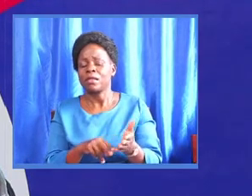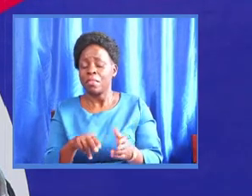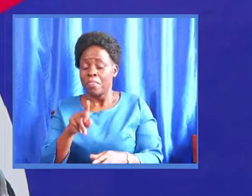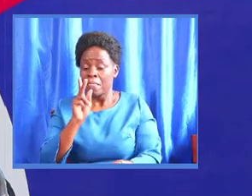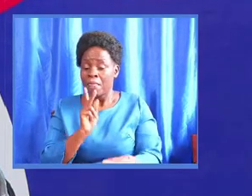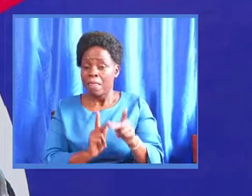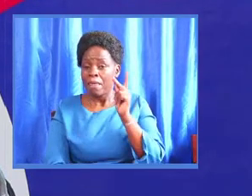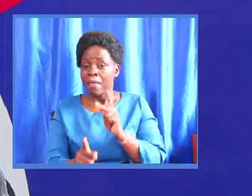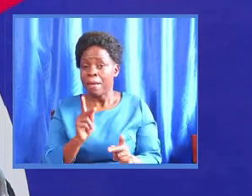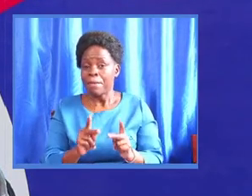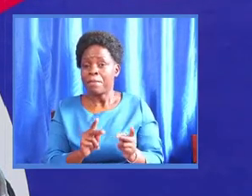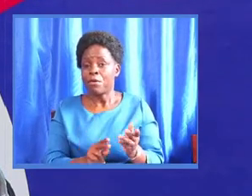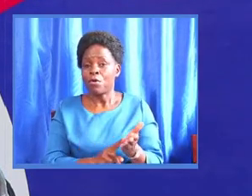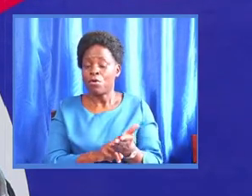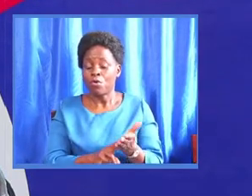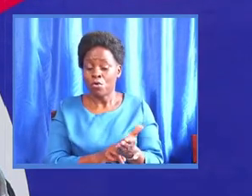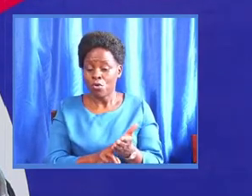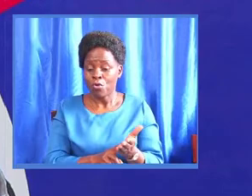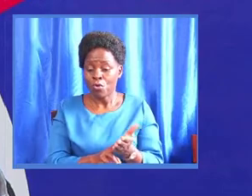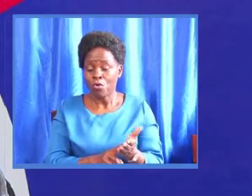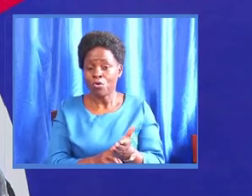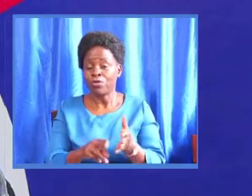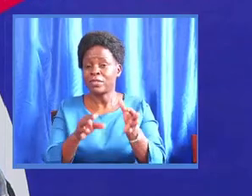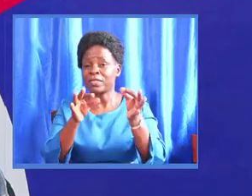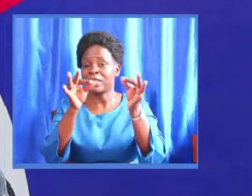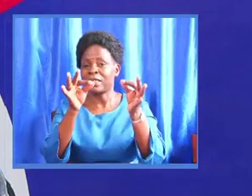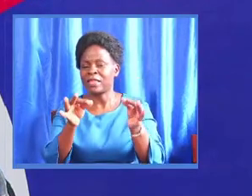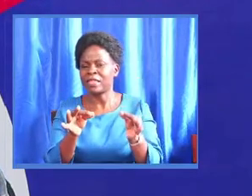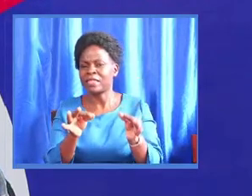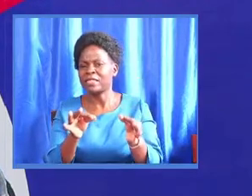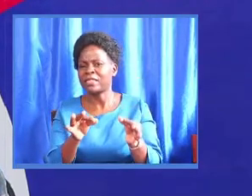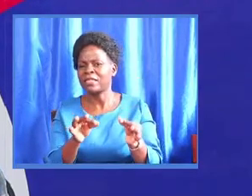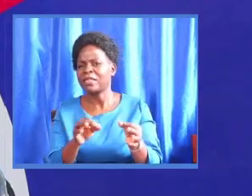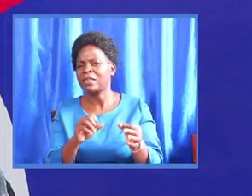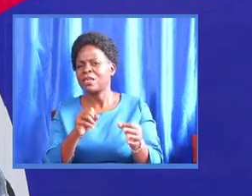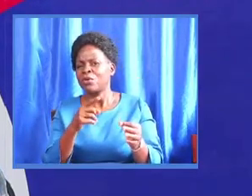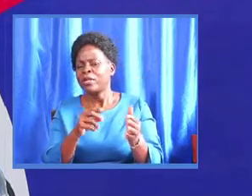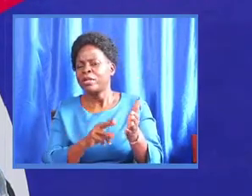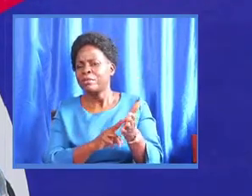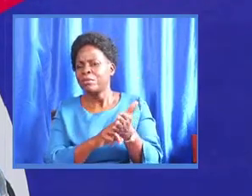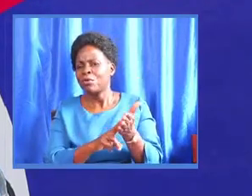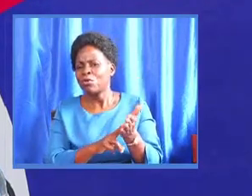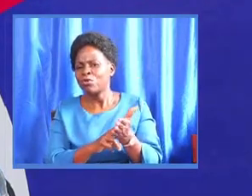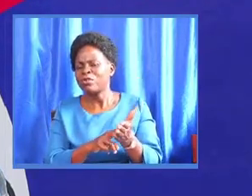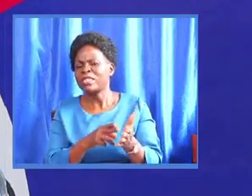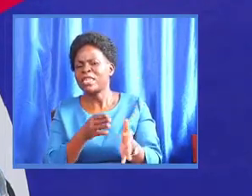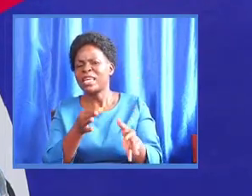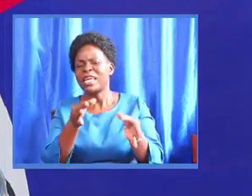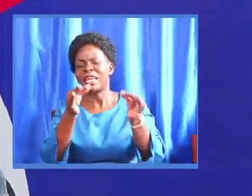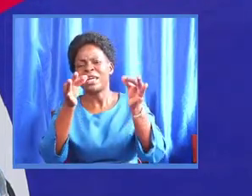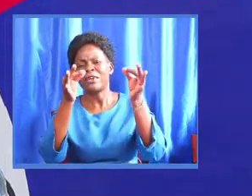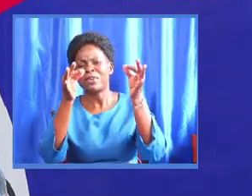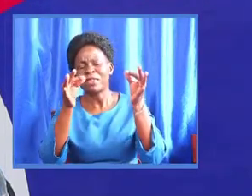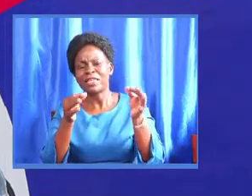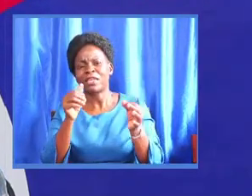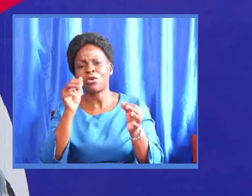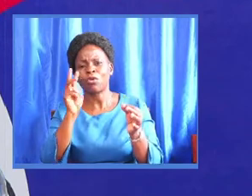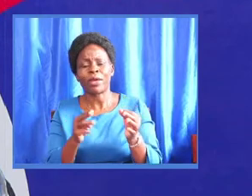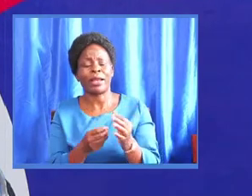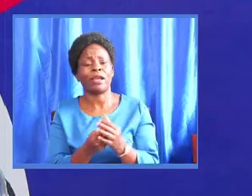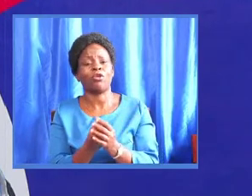consuming in a consumer's economy. When it's a consumer's economy, everything else will grow.